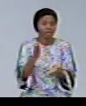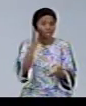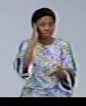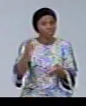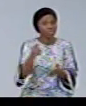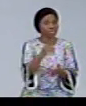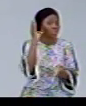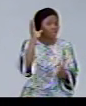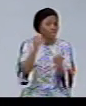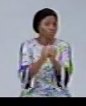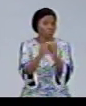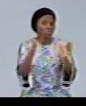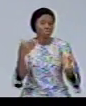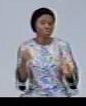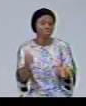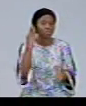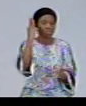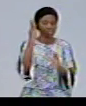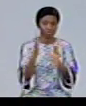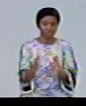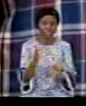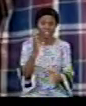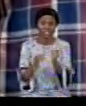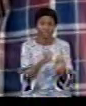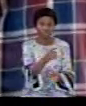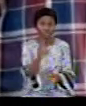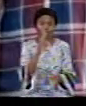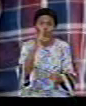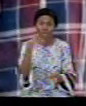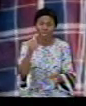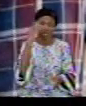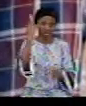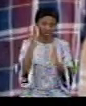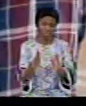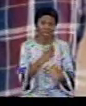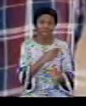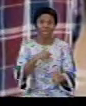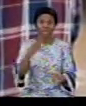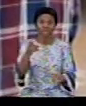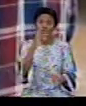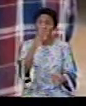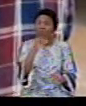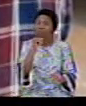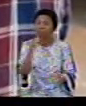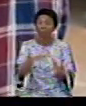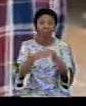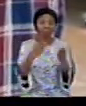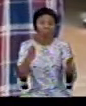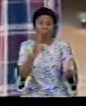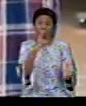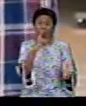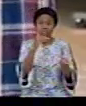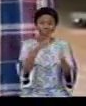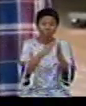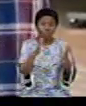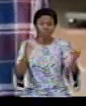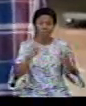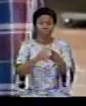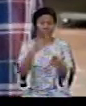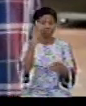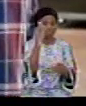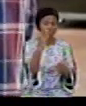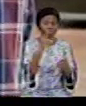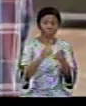silent, preacher and you're hiding the message, if you're a preacher and you're not opening your mouth, and you're not opening your mouth wide for the people to hear,